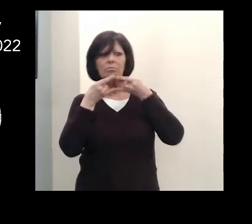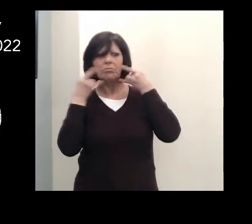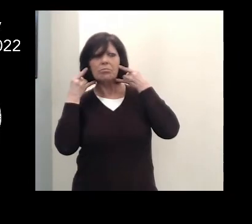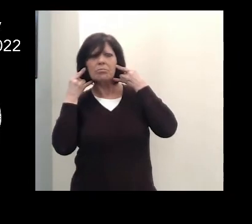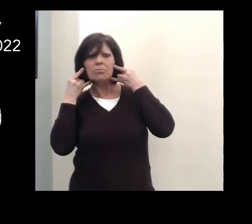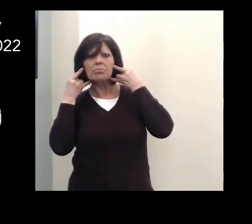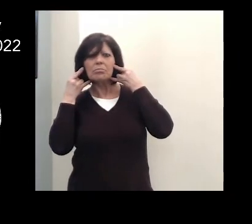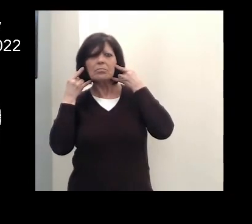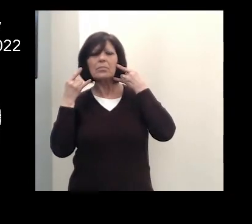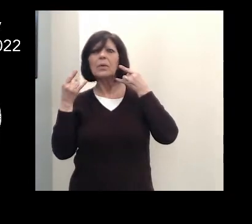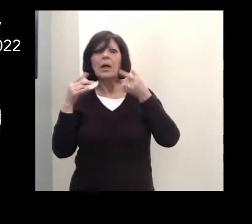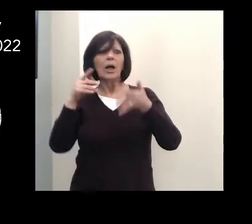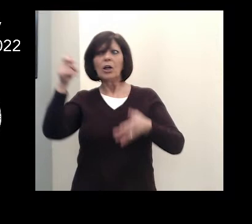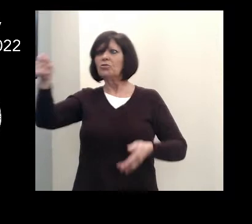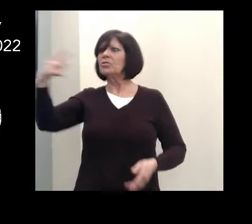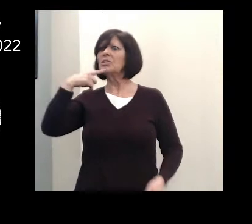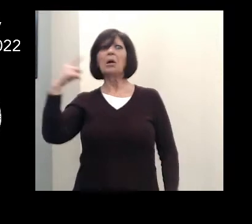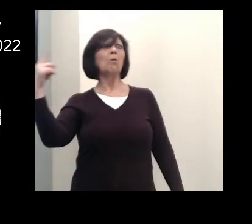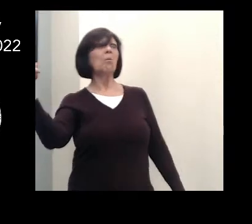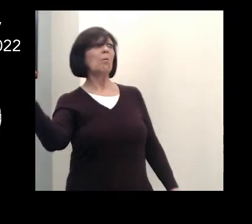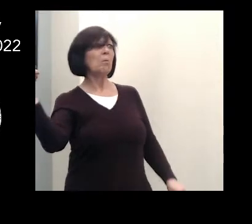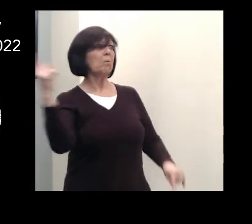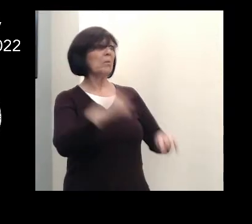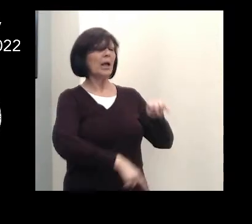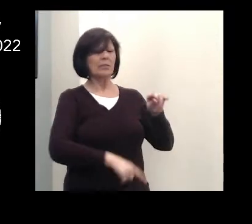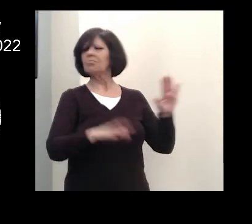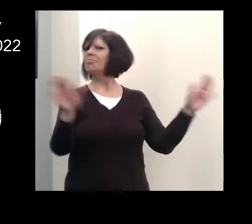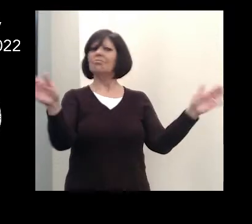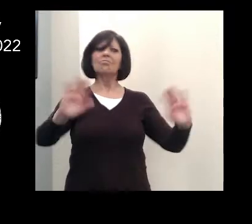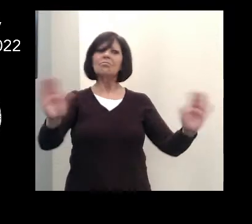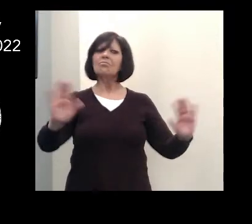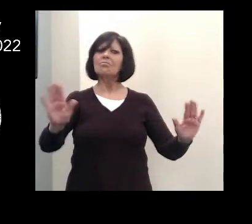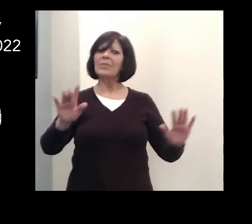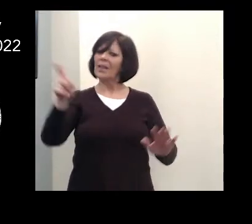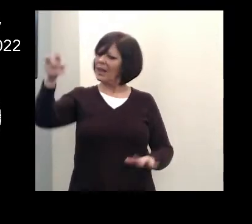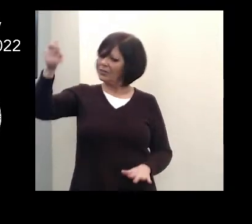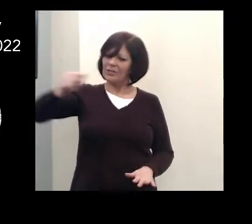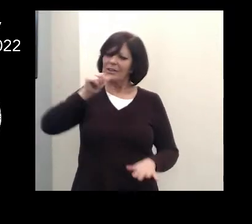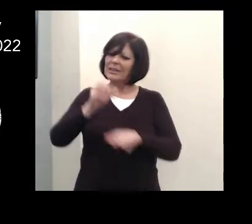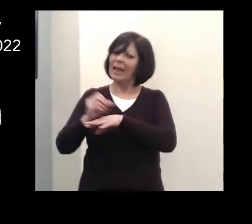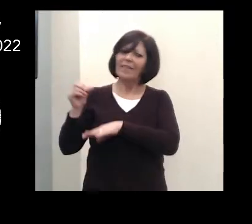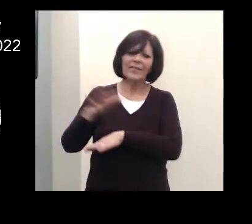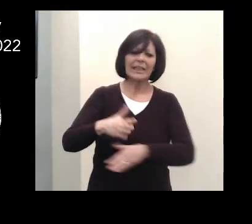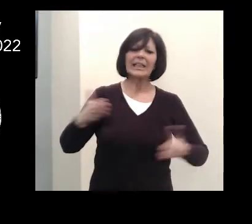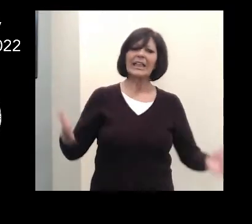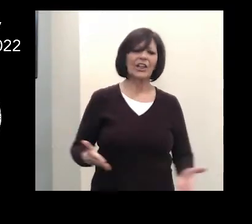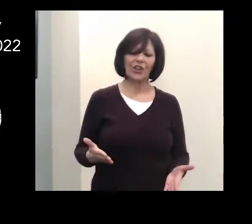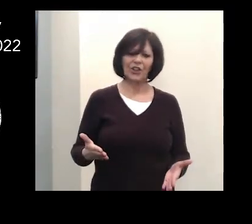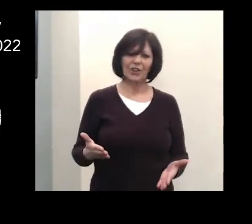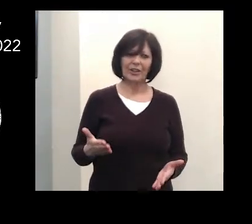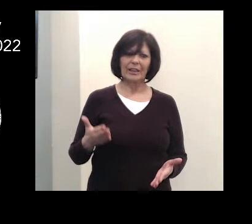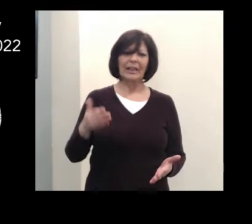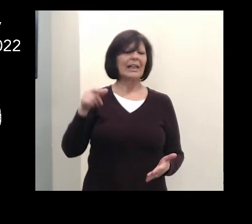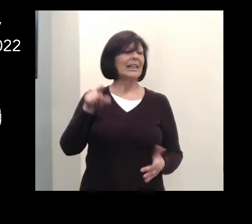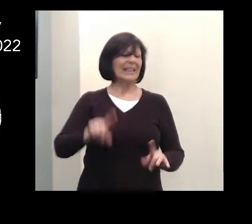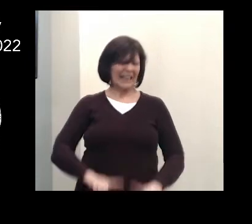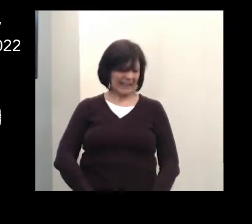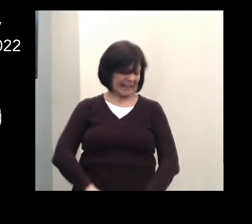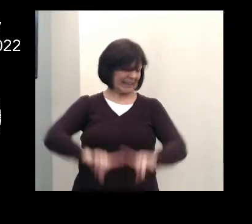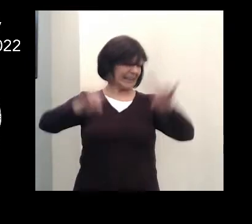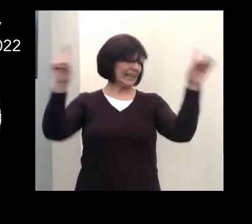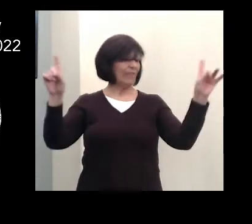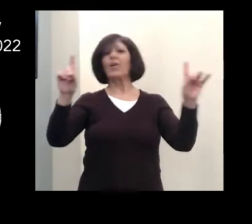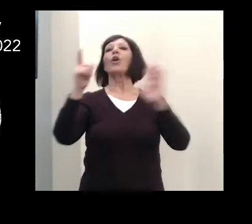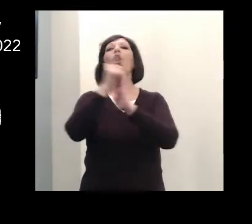been ruled unconstitutional, and the decision by the judge does not affect it at all because it was based on a totally different part of the law.